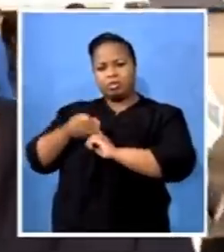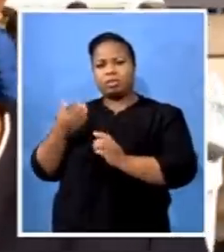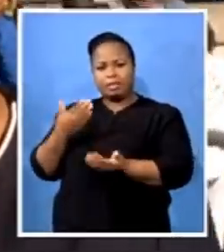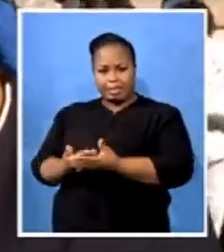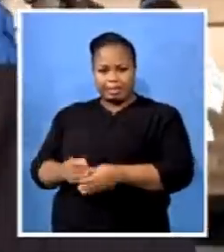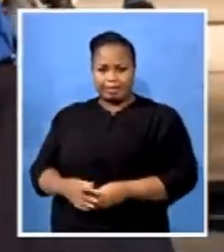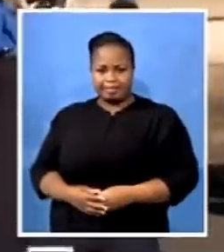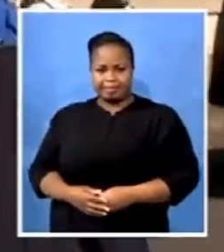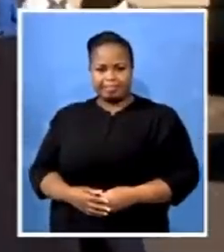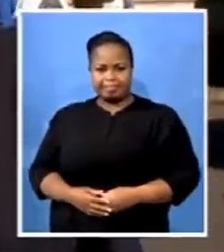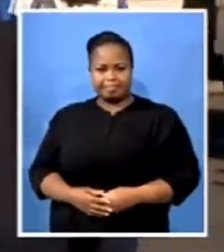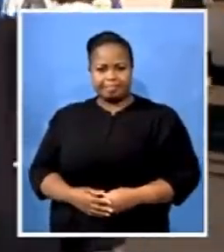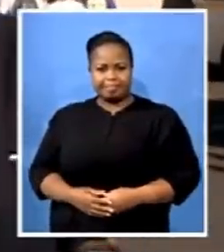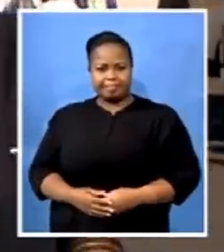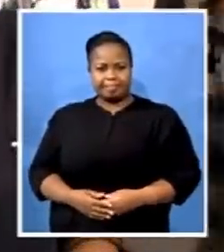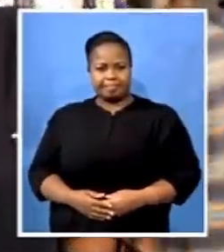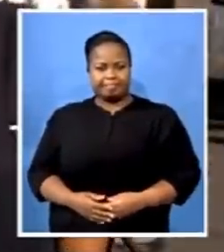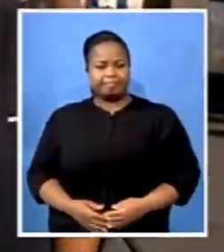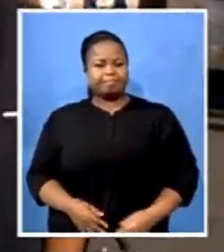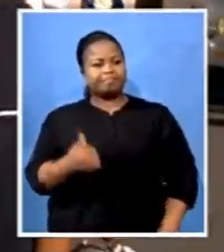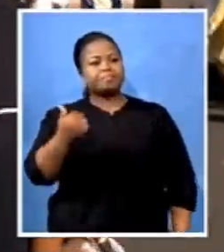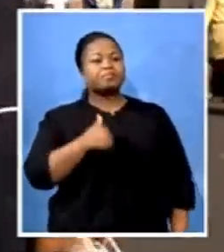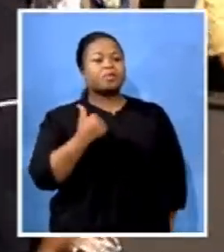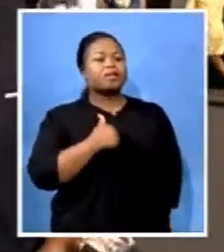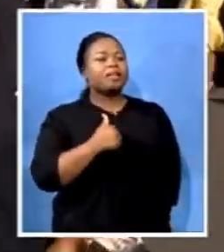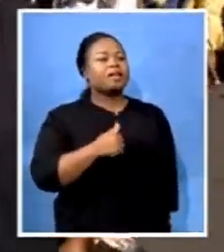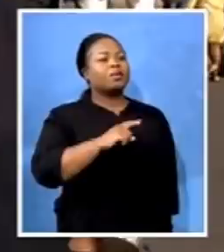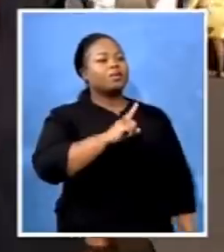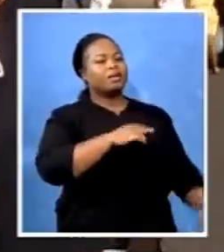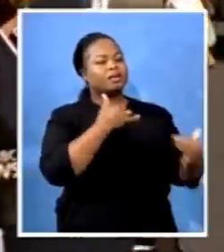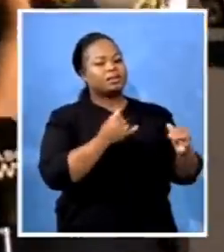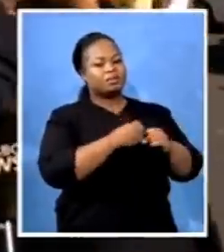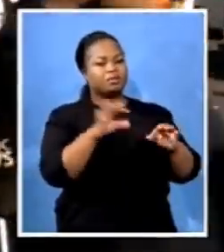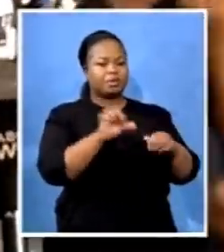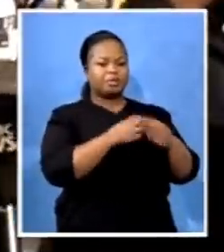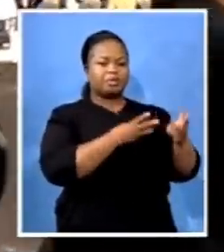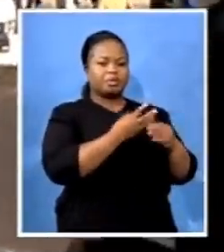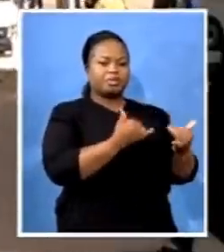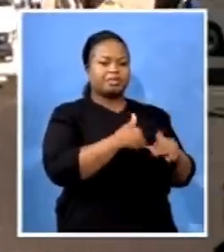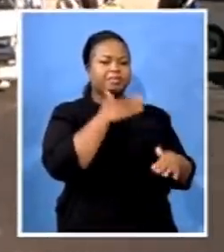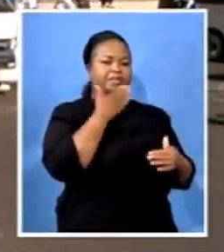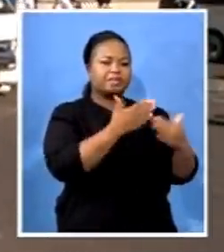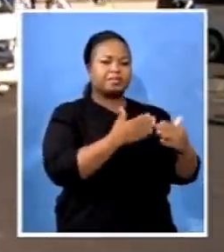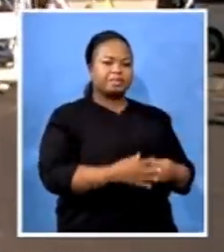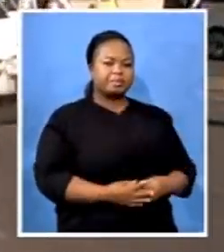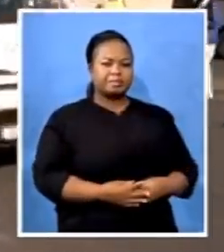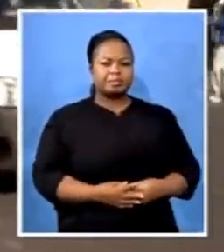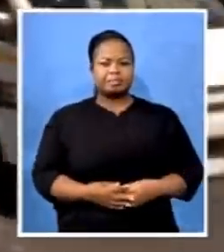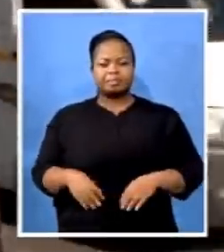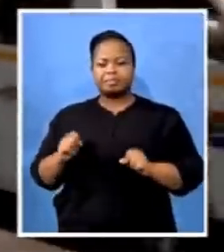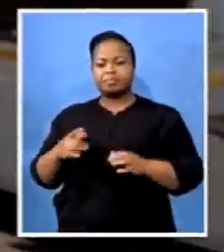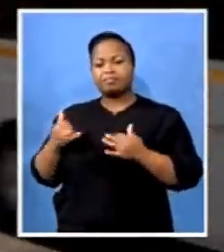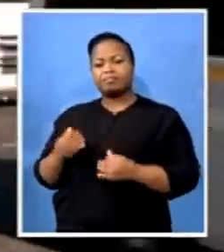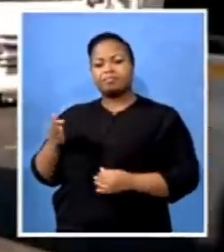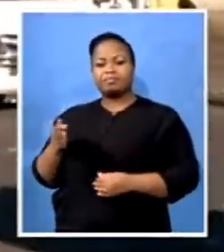all the best to you as you start your work week today. Thank you very much for chatting to us. Okay, thanks. Of course, just one of many commuters that have